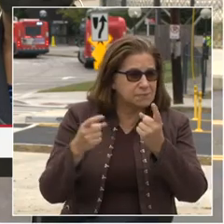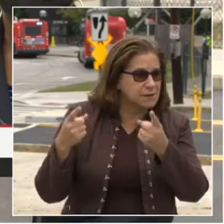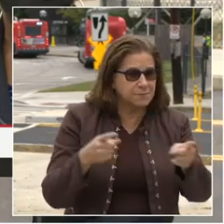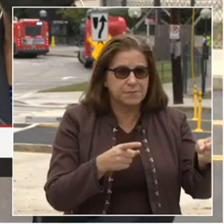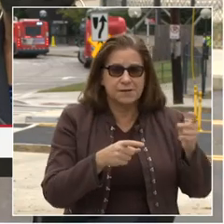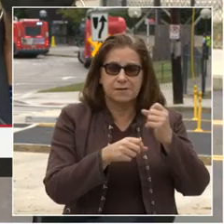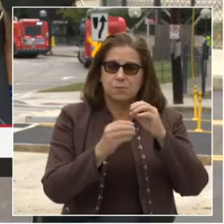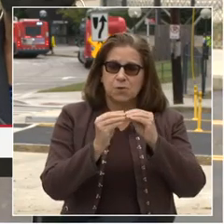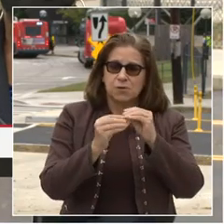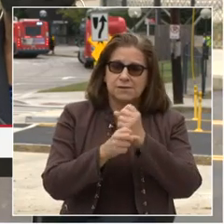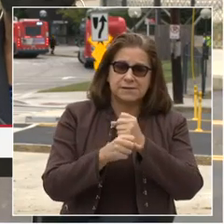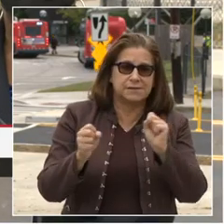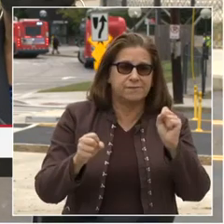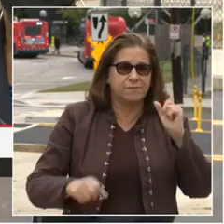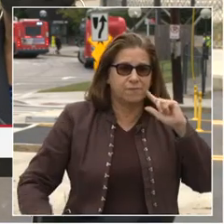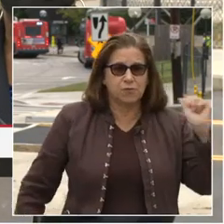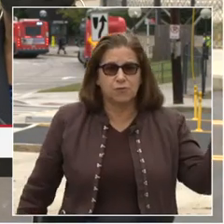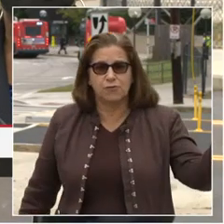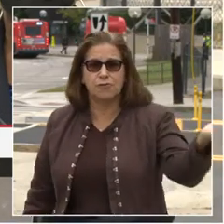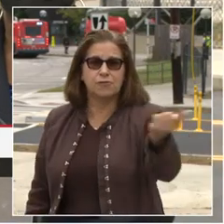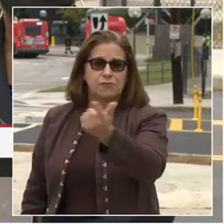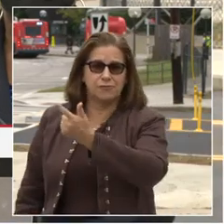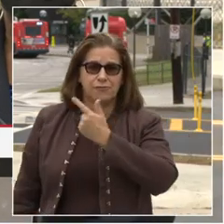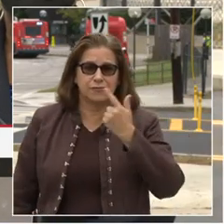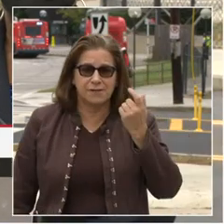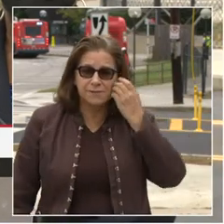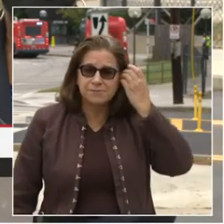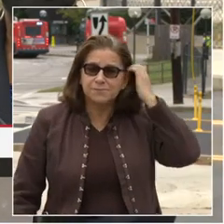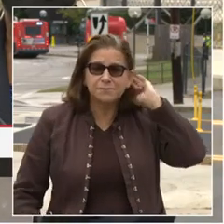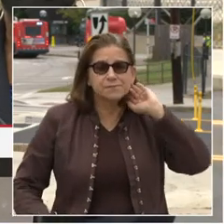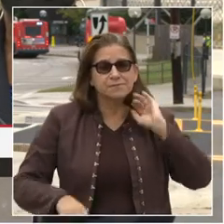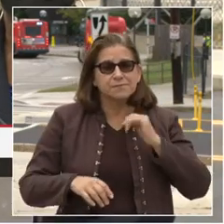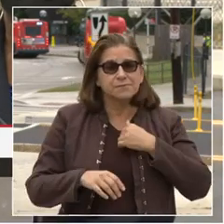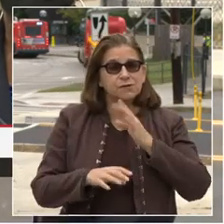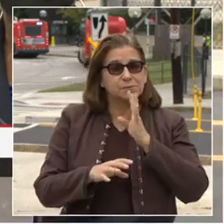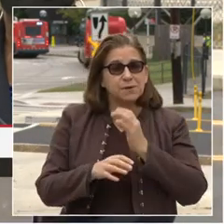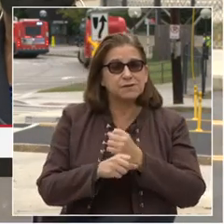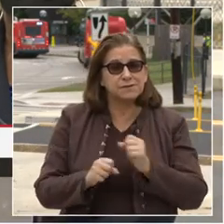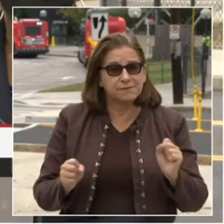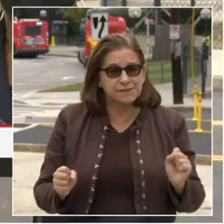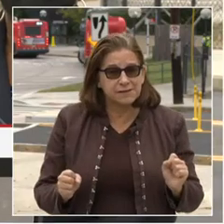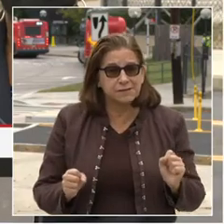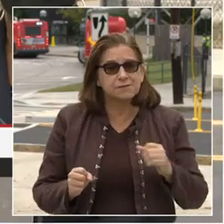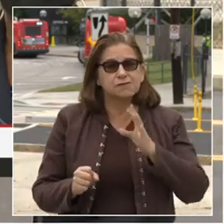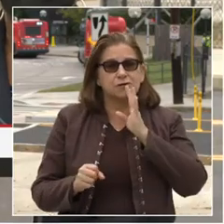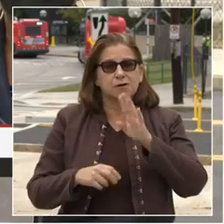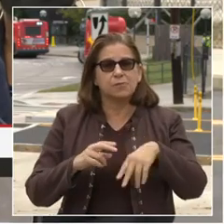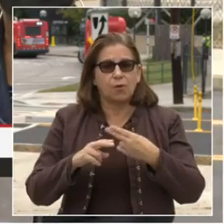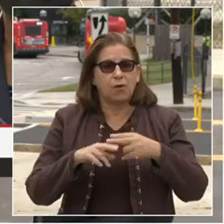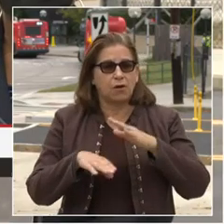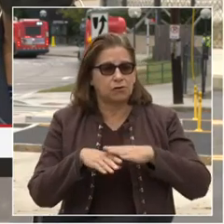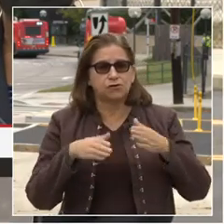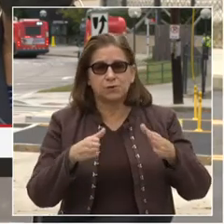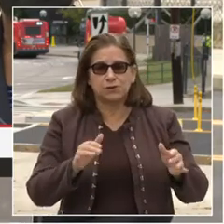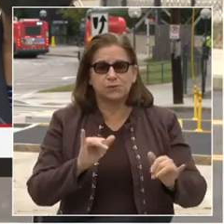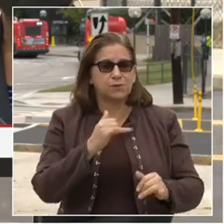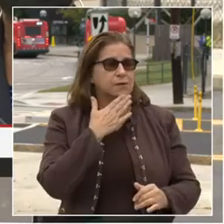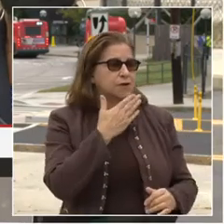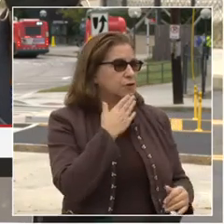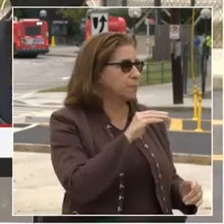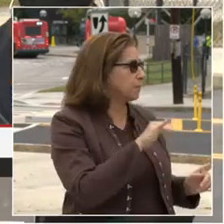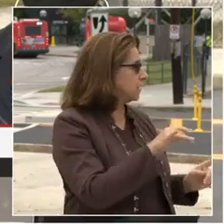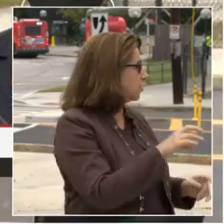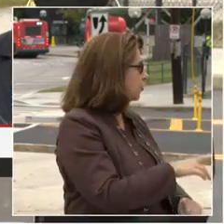to be clear that when we talk about safety, we mean safety on our roadways. Thank you. Thank you, Mayor. Thank